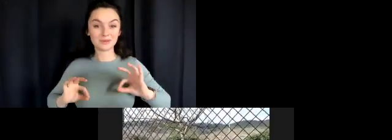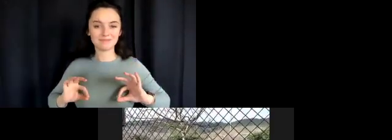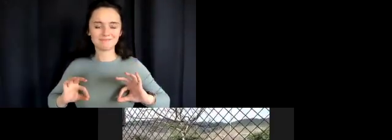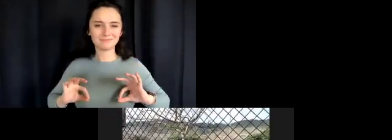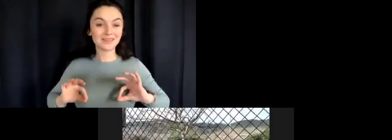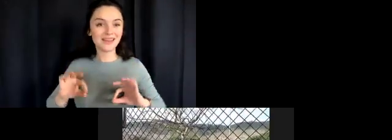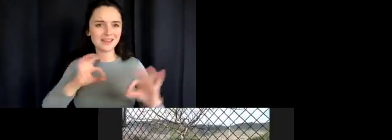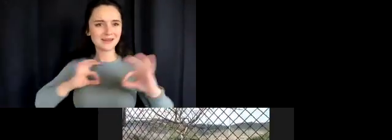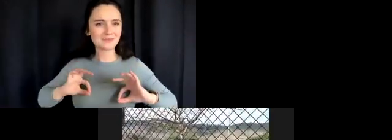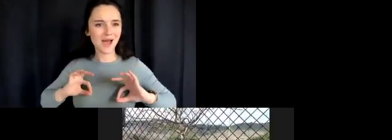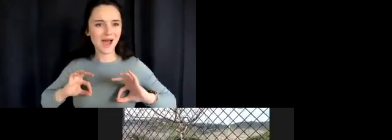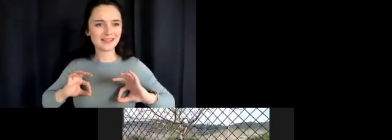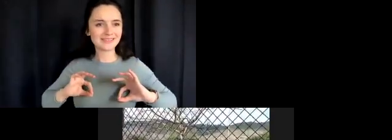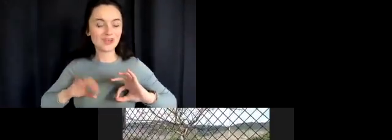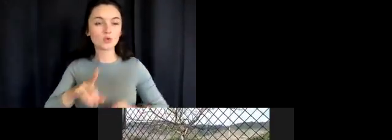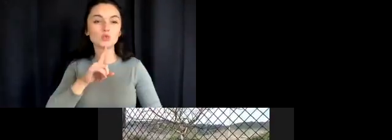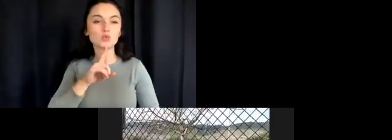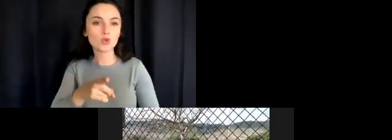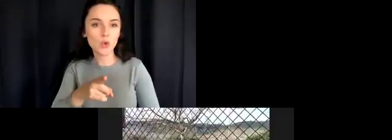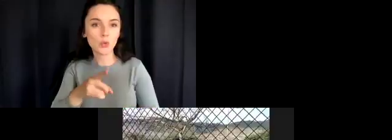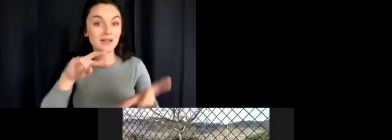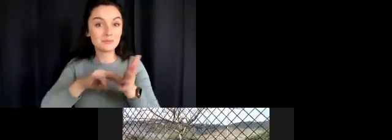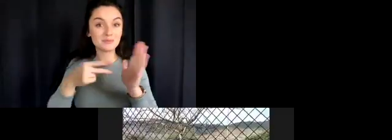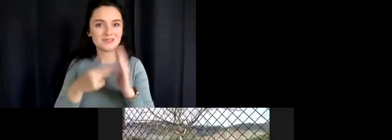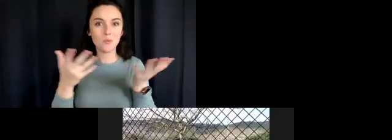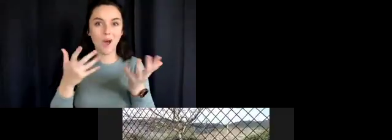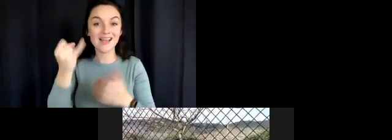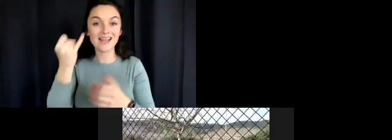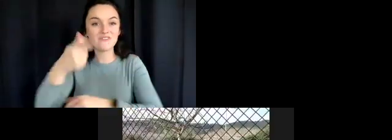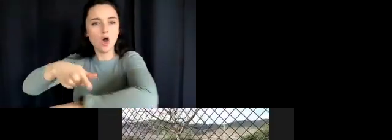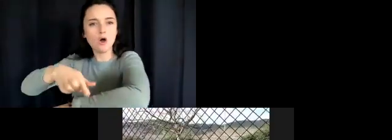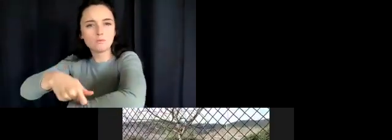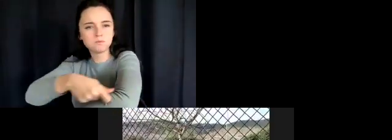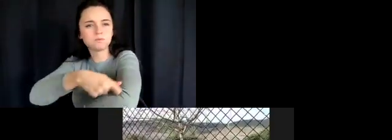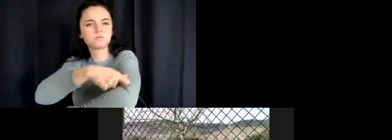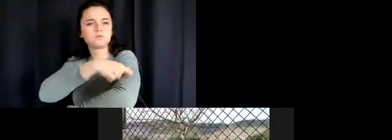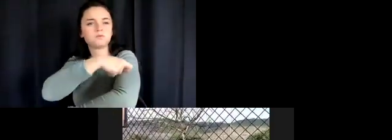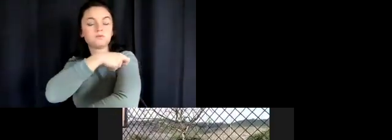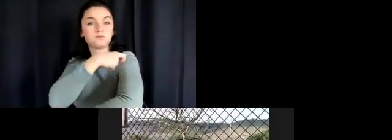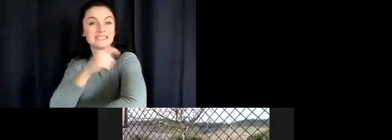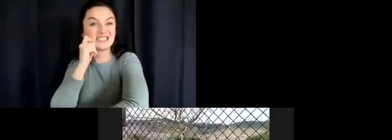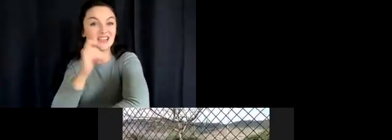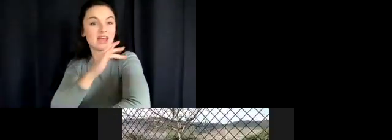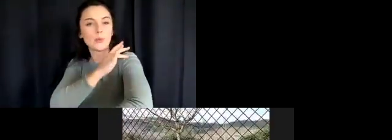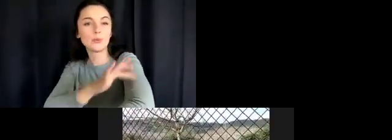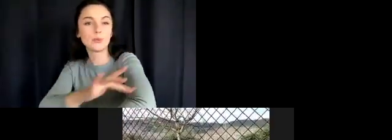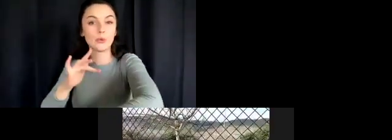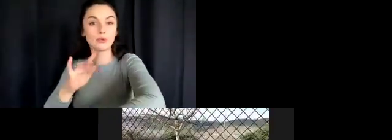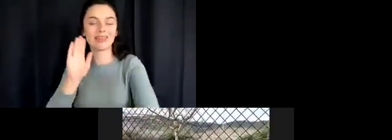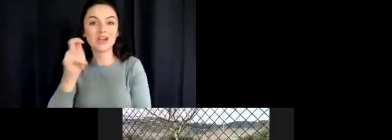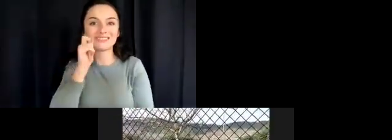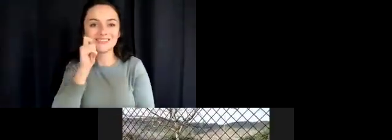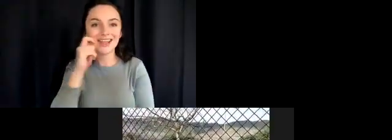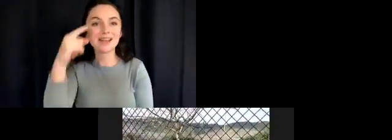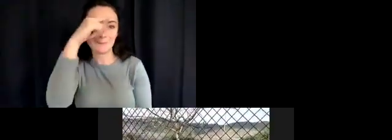are actually true spots, which means that if you were to shave a cheetah down to the skin, their skin is actually black as well.